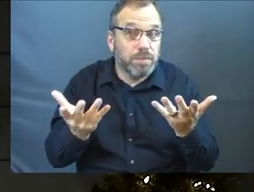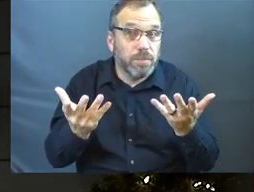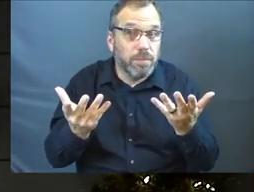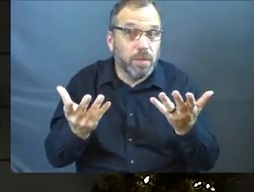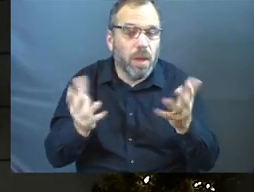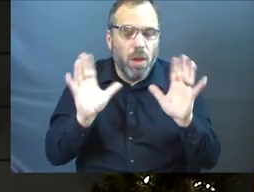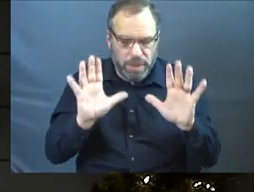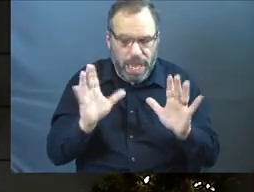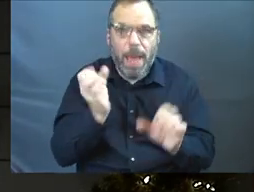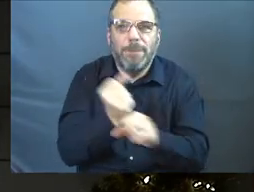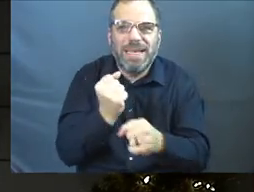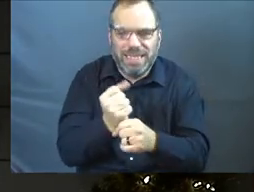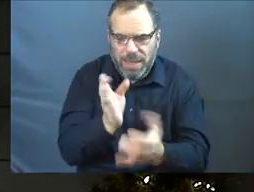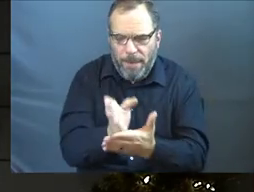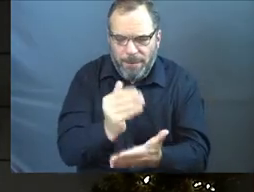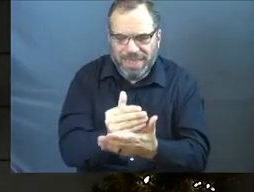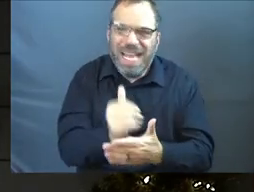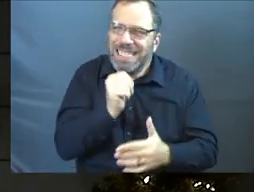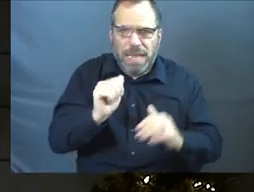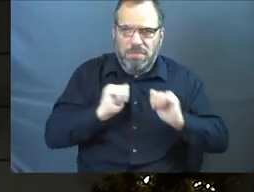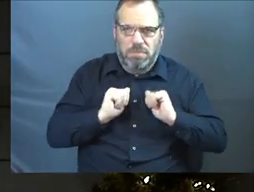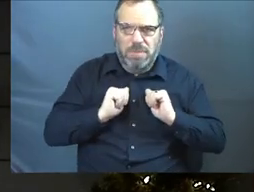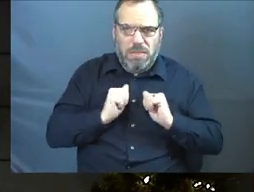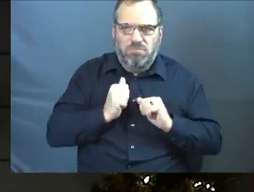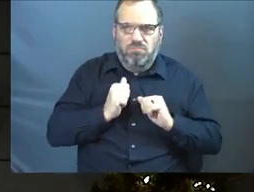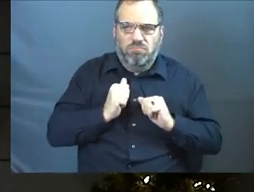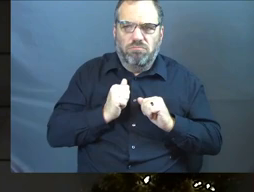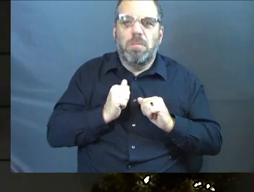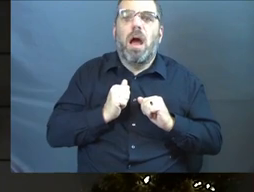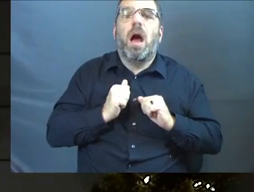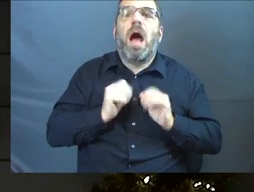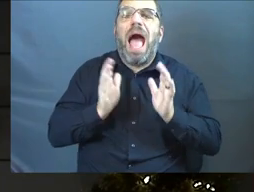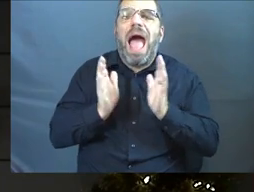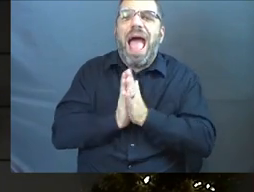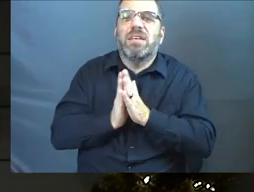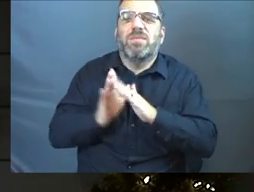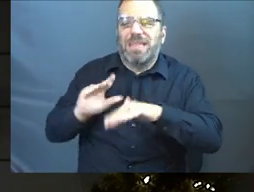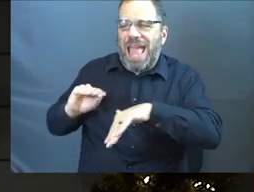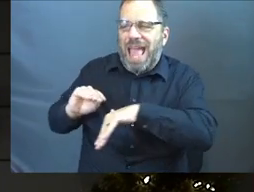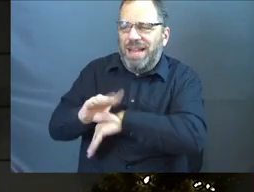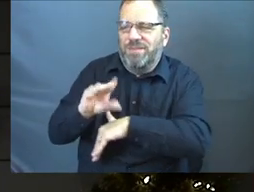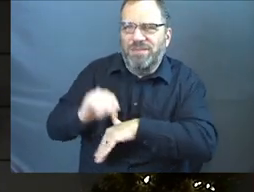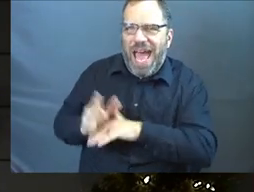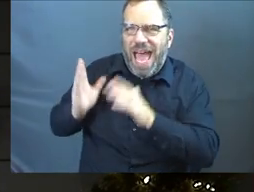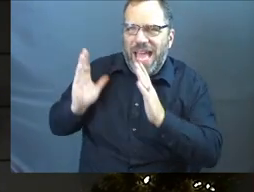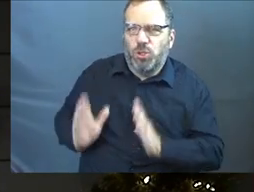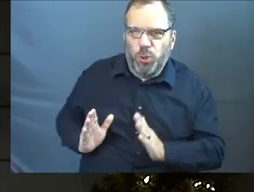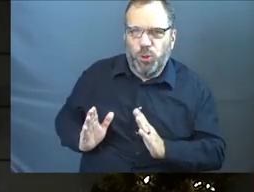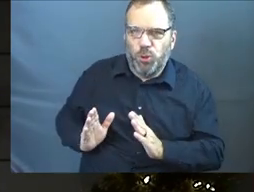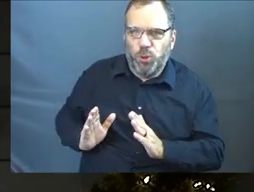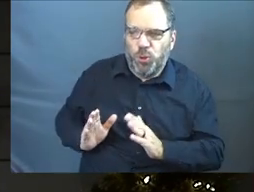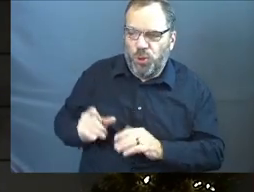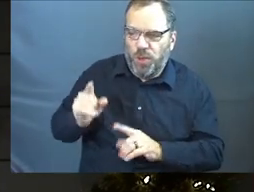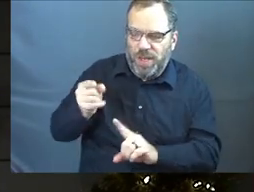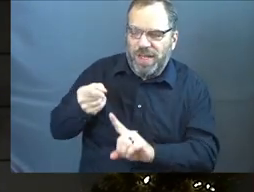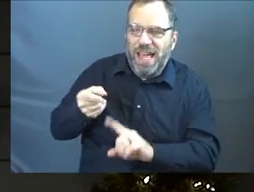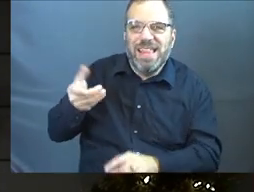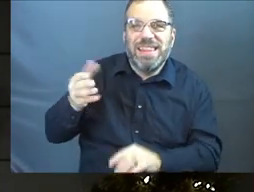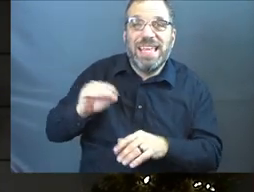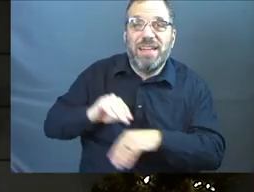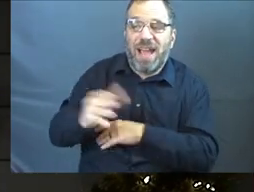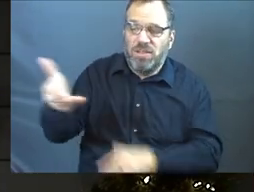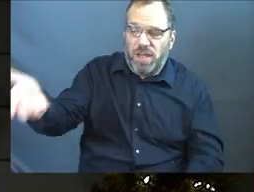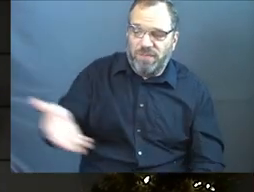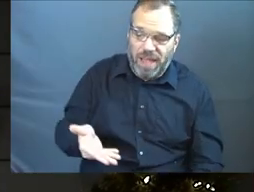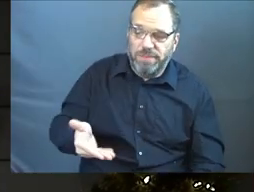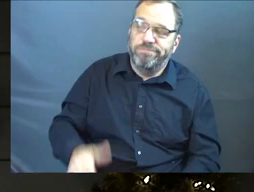is we need to create this budget, but we don't need to do it ourselves. It's time to go get that advisor. time to invite the